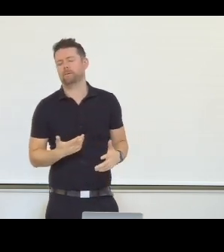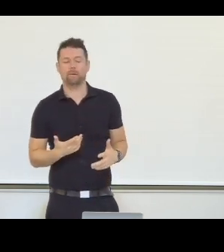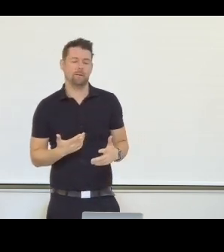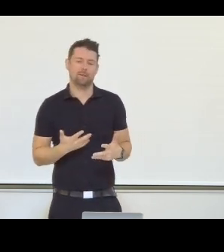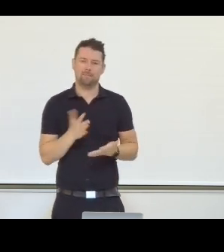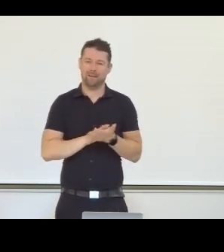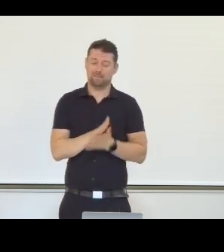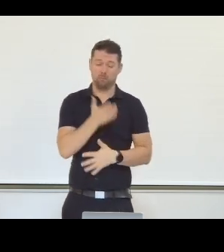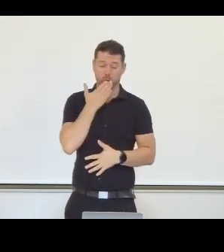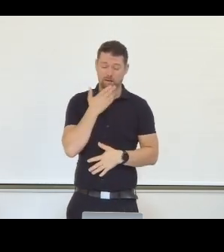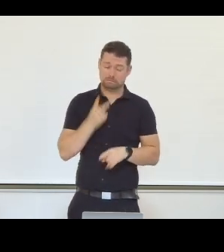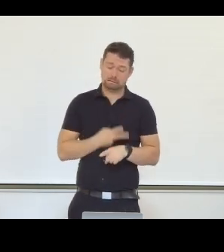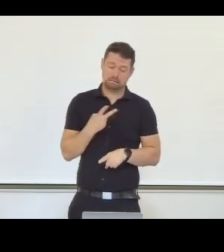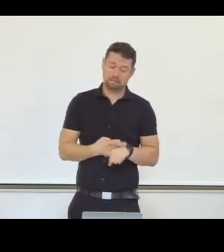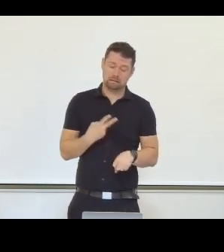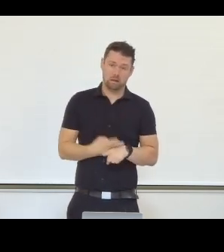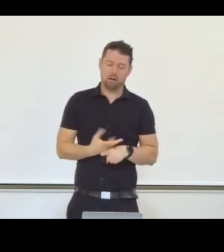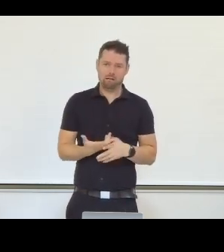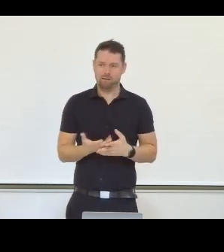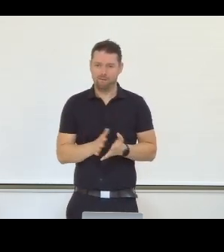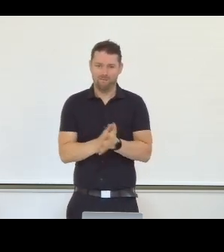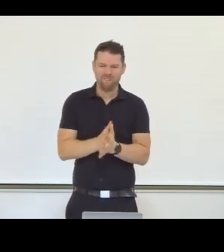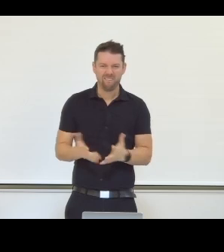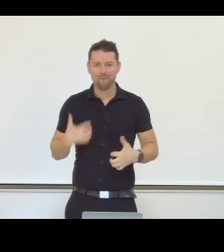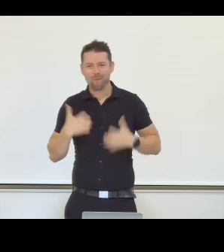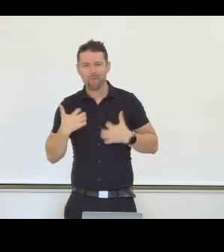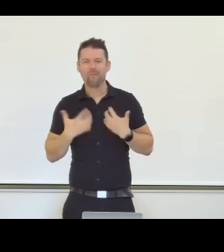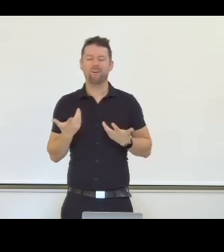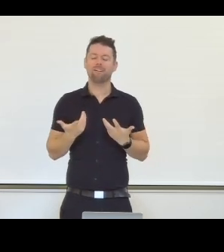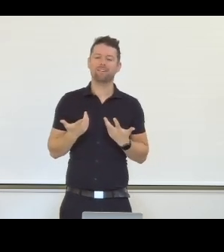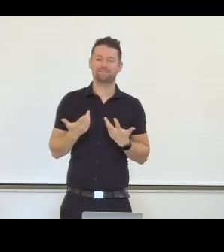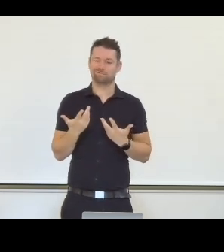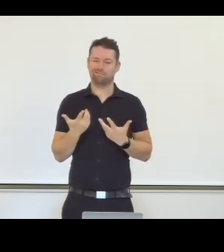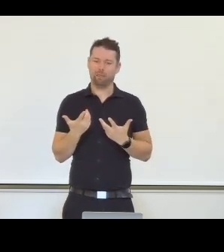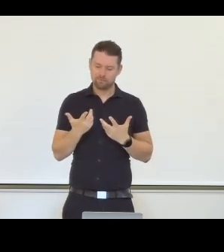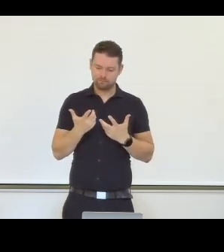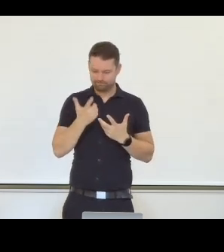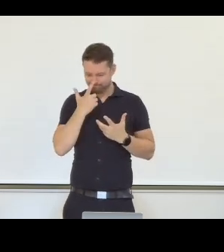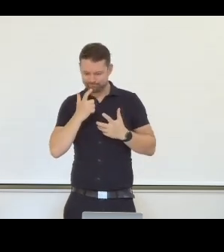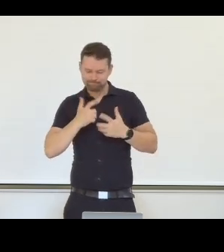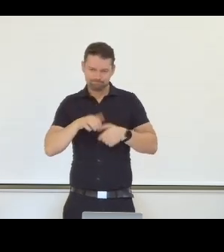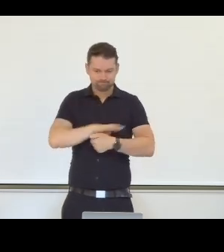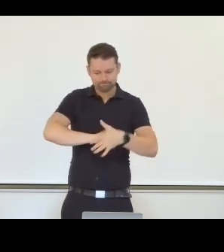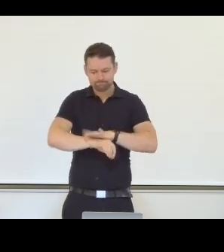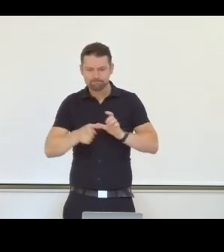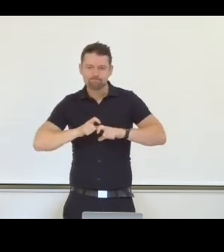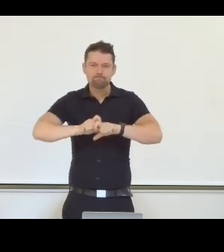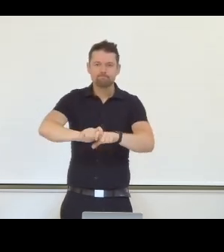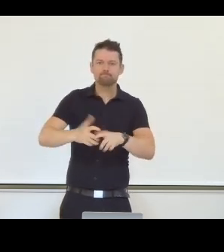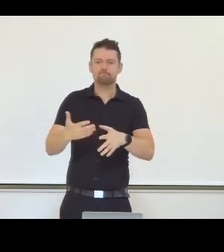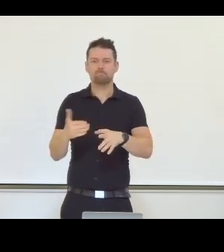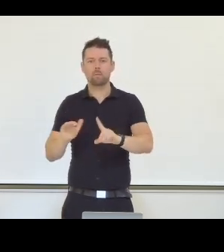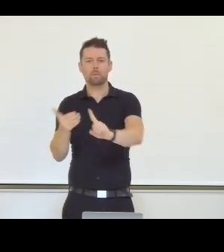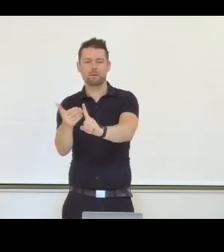break this monotony. It would bring back some energy to continue the mission and still have enough energy to do